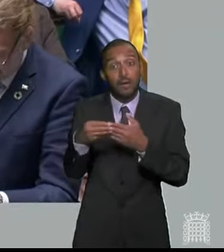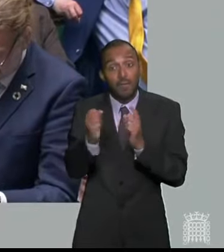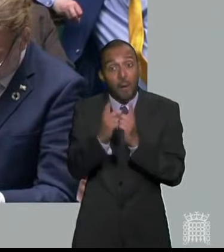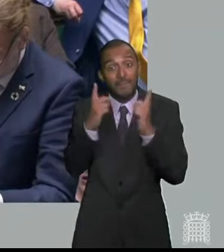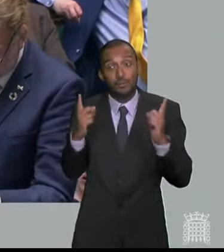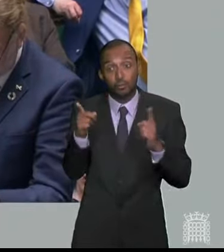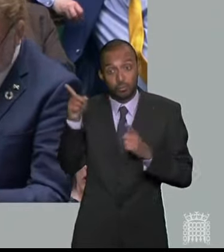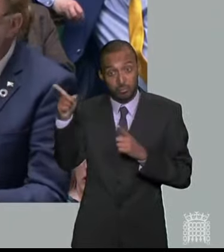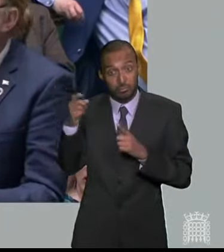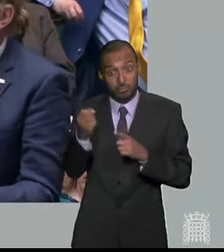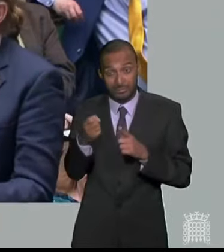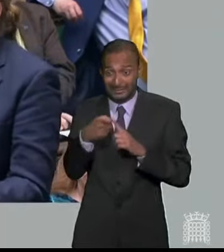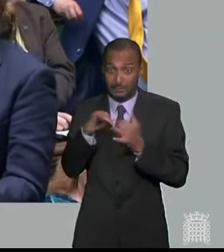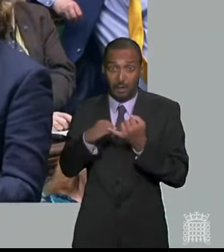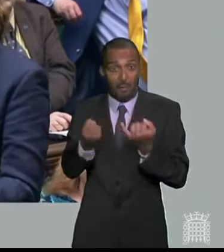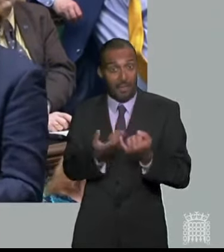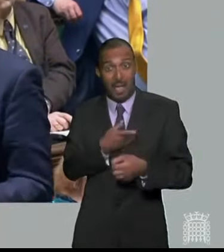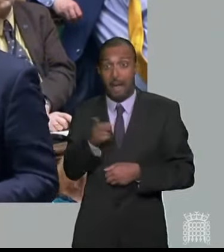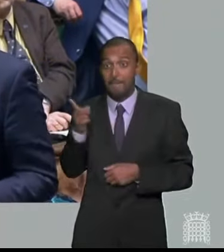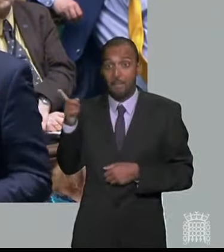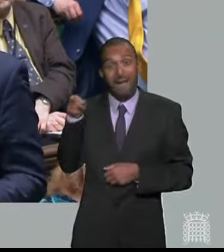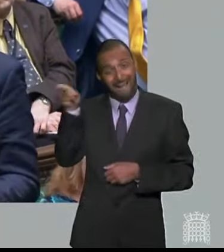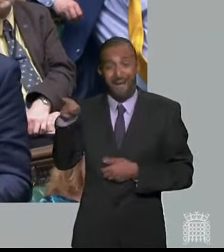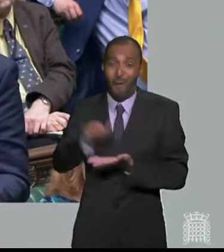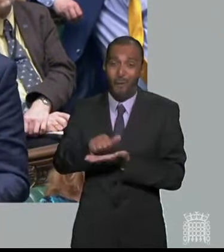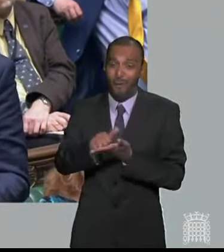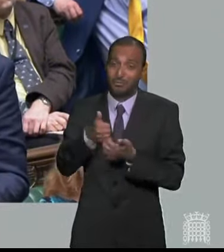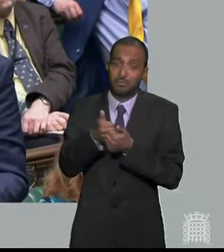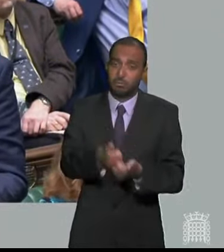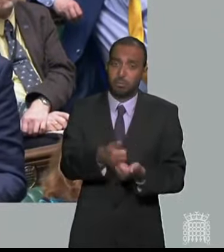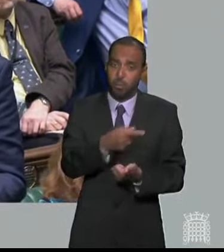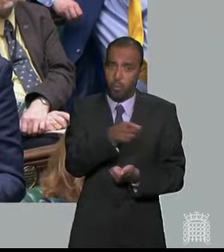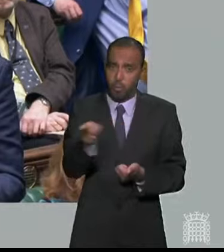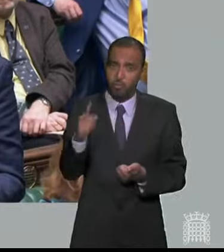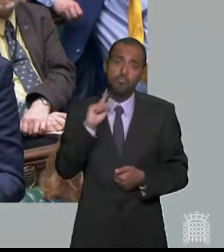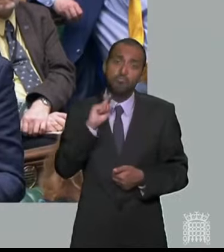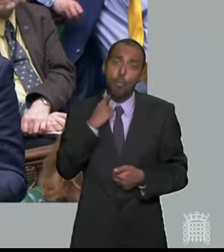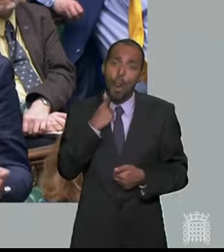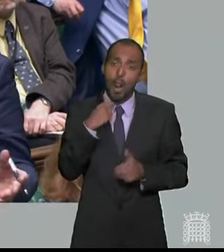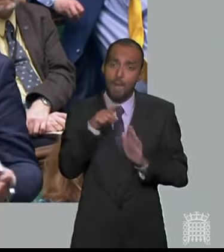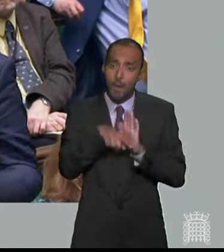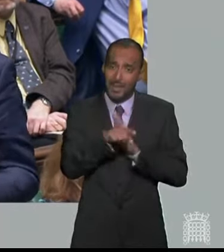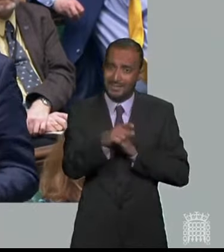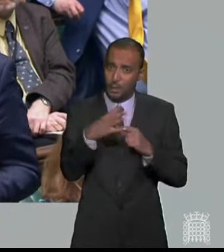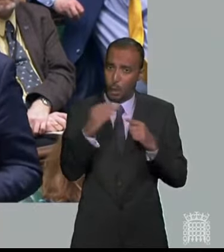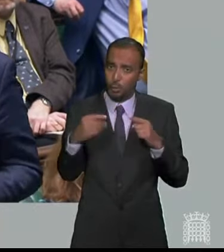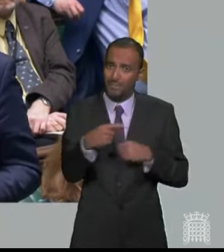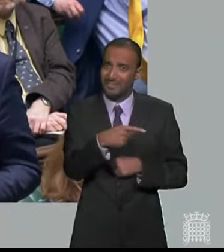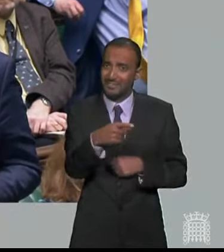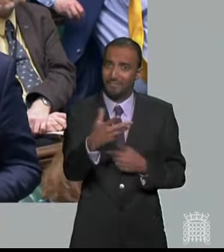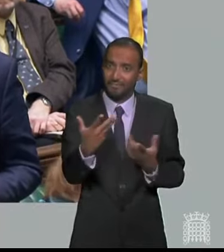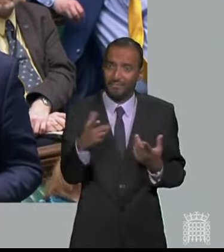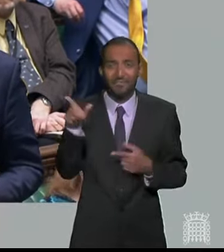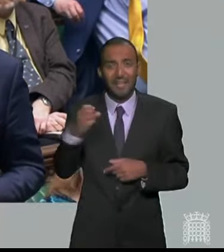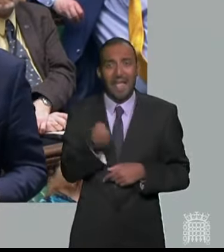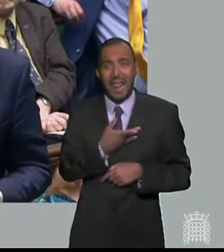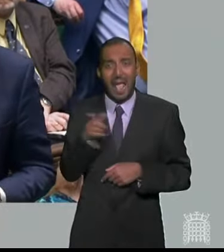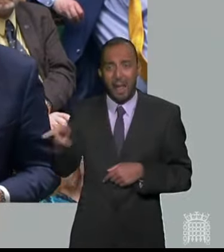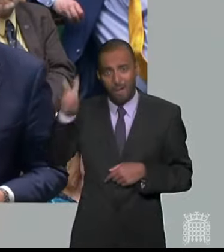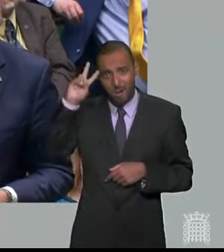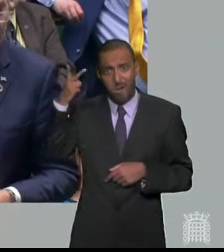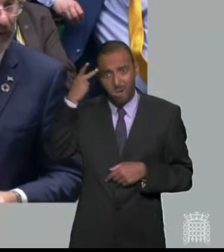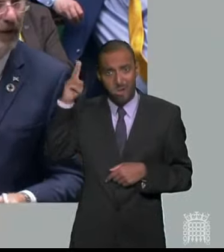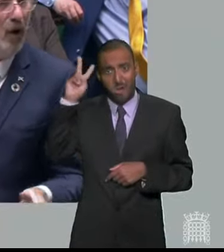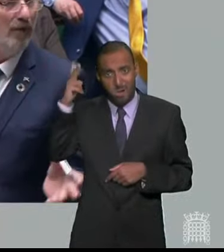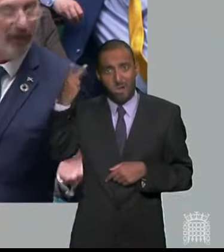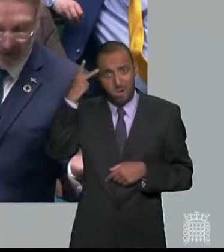cruel welfare policies, with U-turn after U-turn from the Labour Party. So given that the Tories and Labour are two cheeks of the